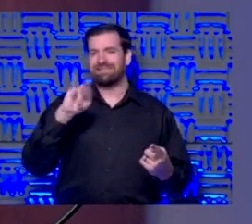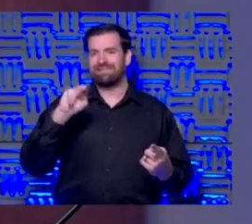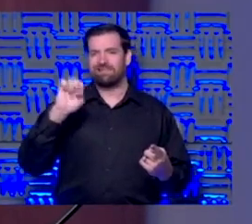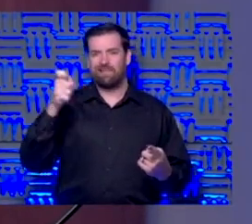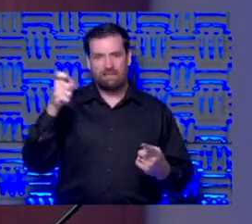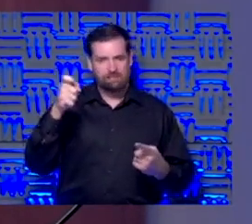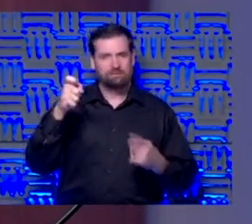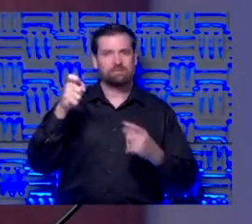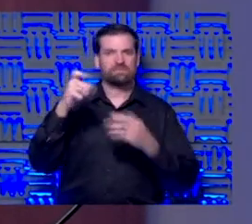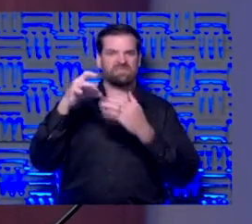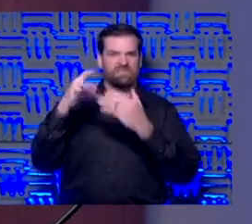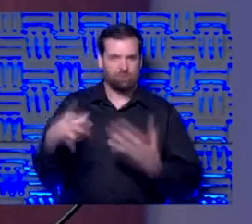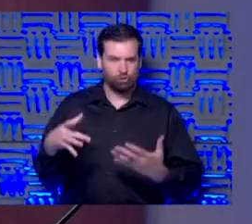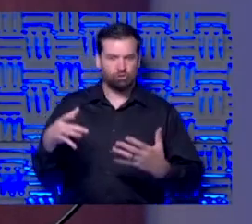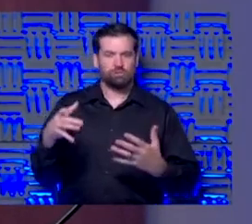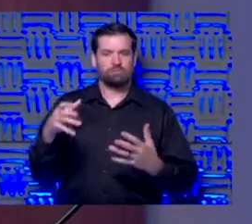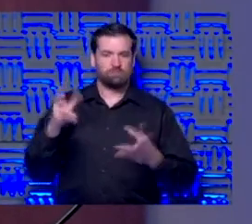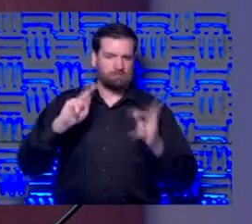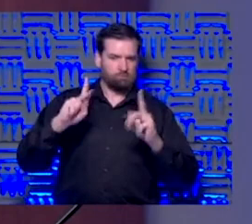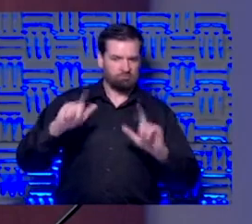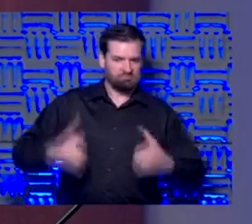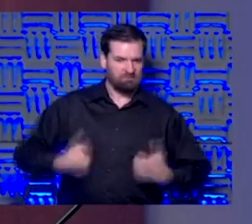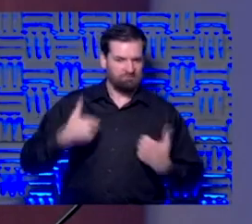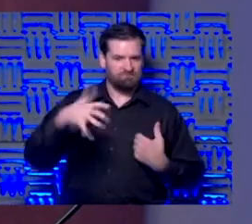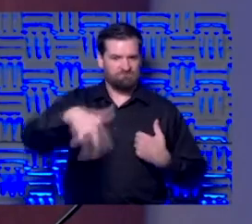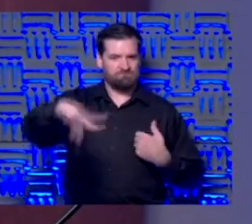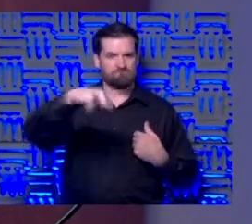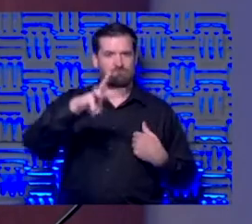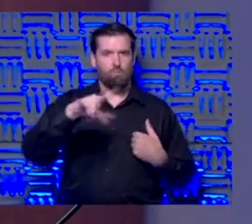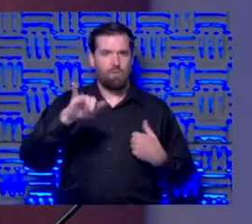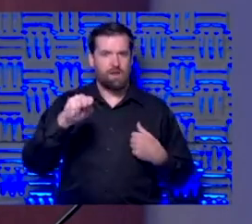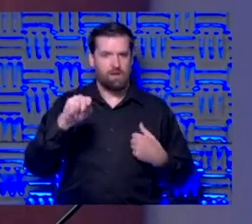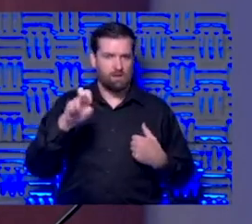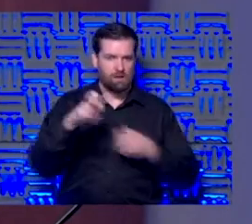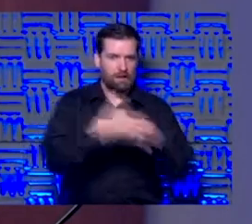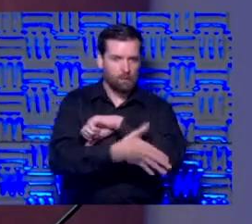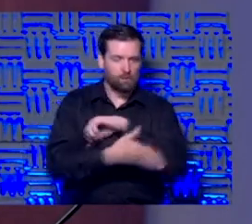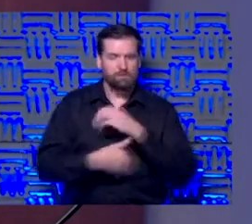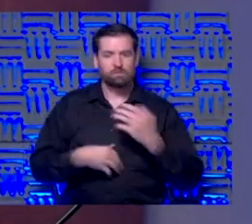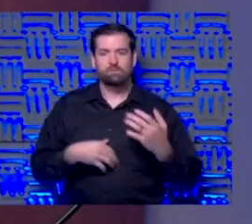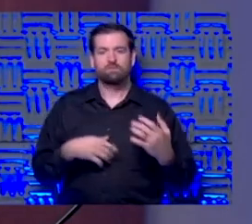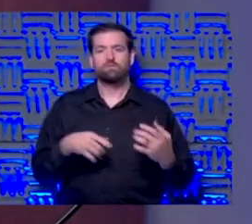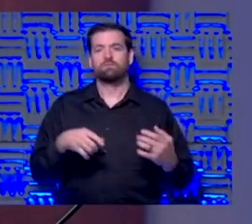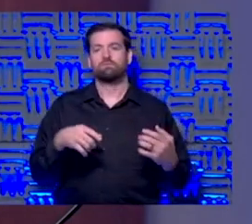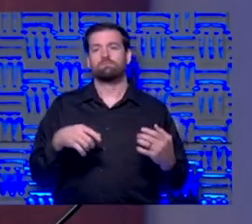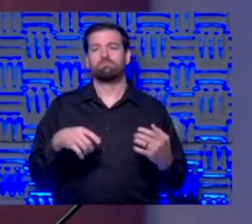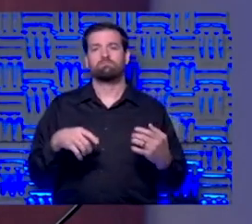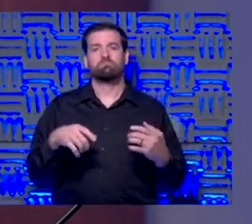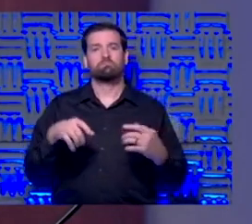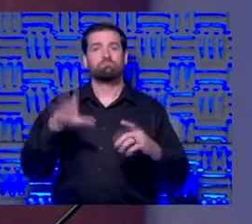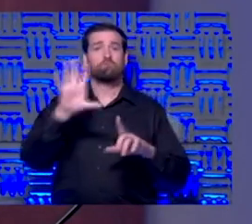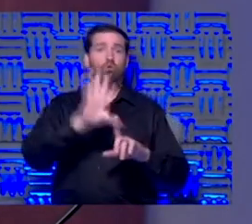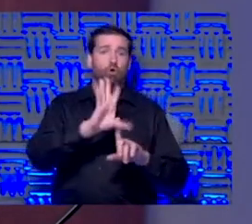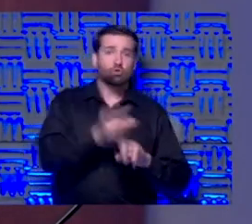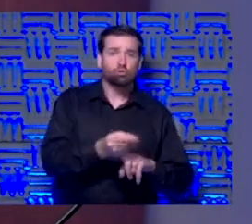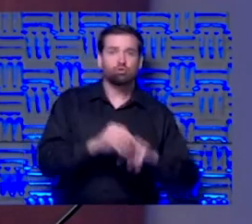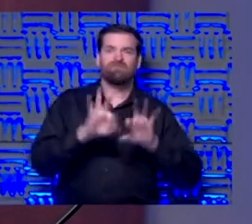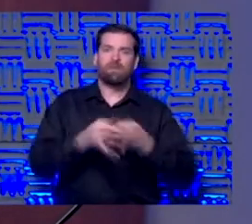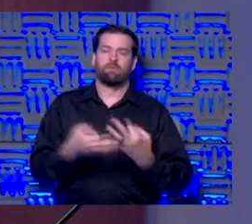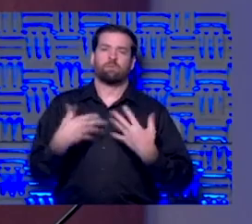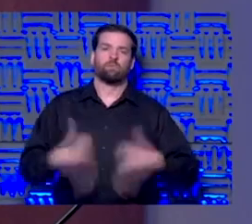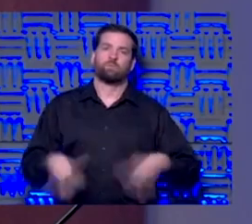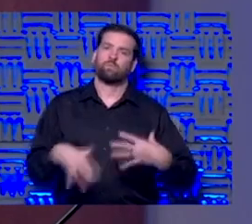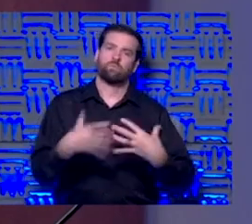community and folks who live in Wyandotte yeah. County and part of that community. And, they say, culturally, family is a really big